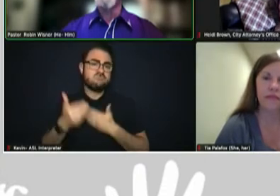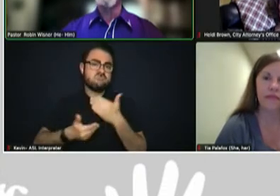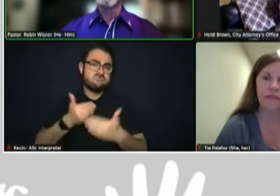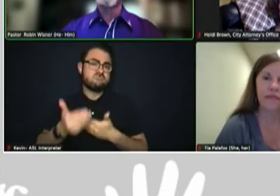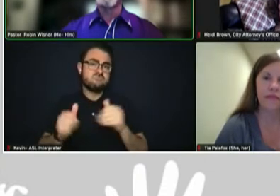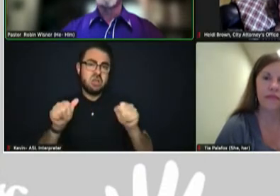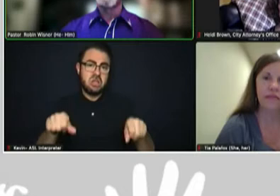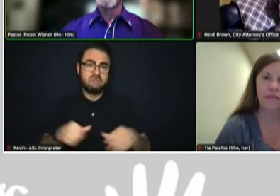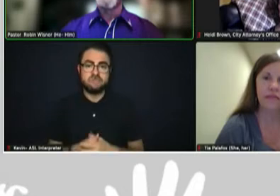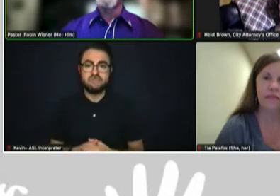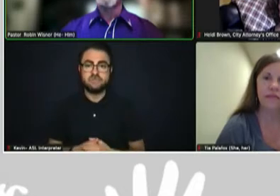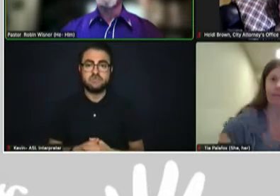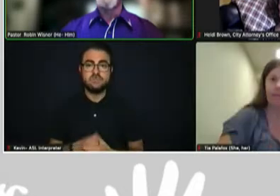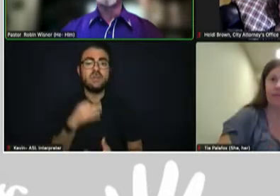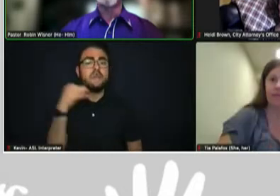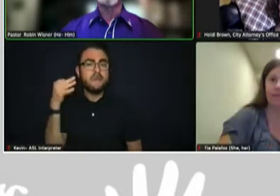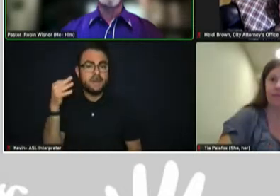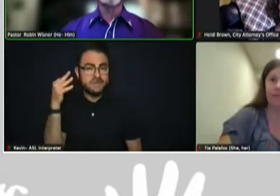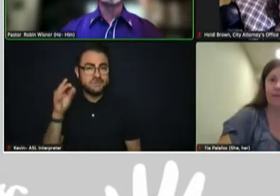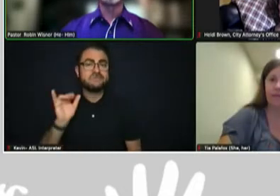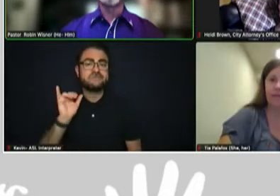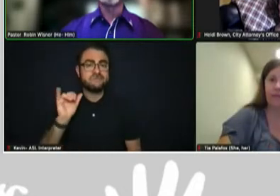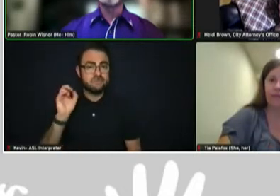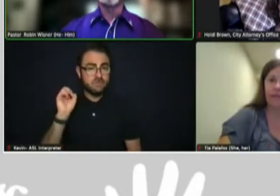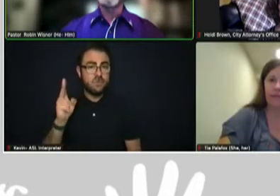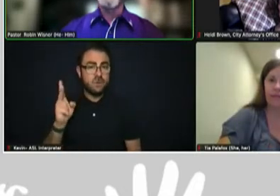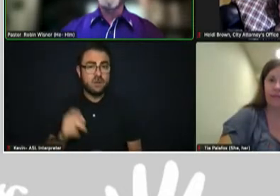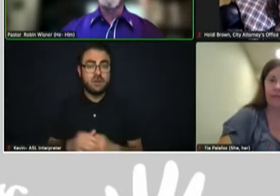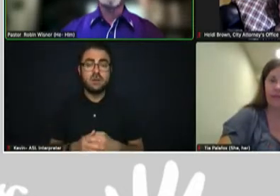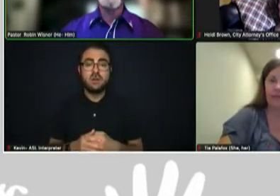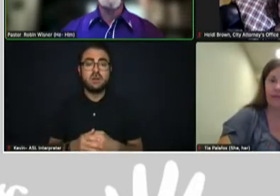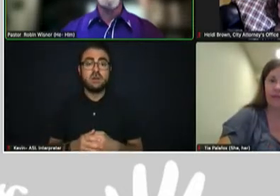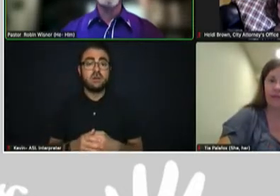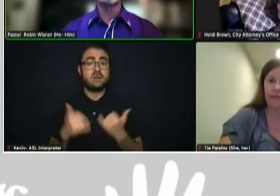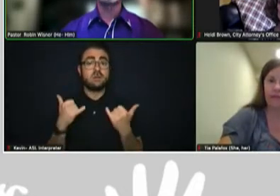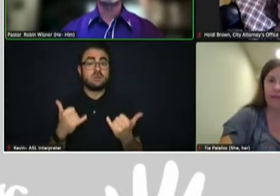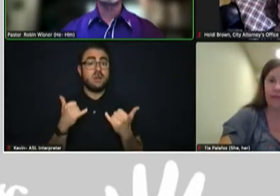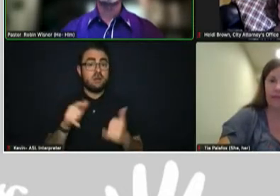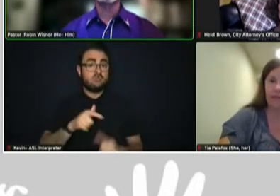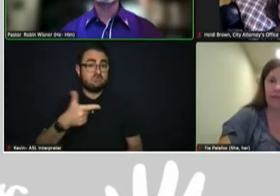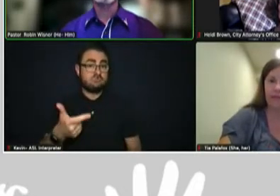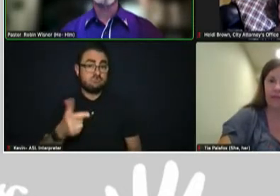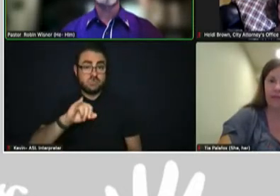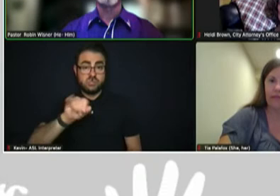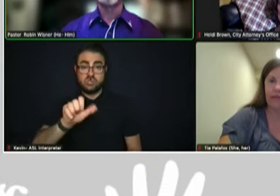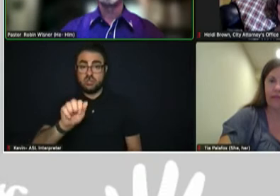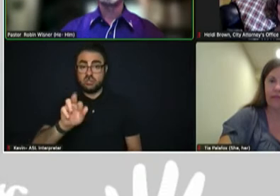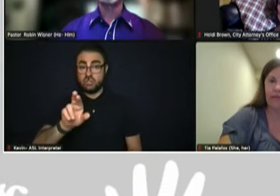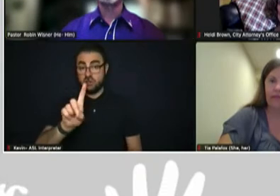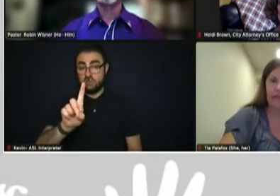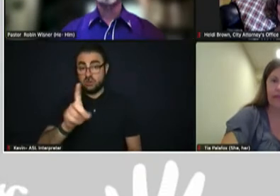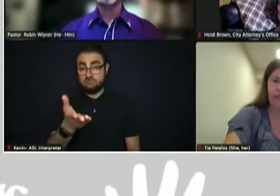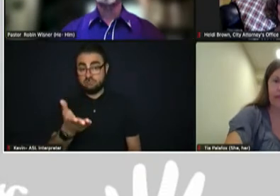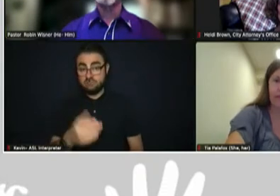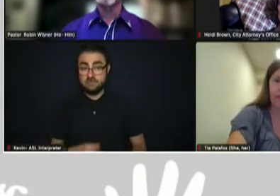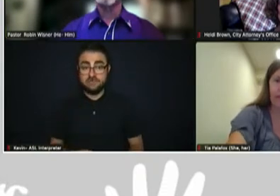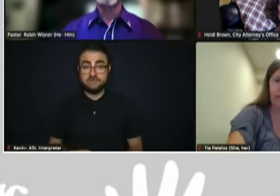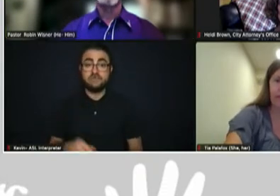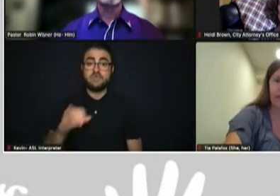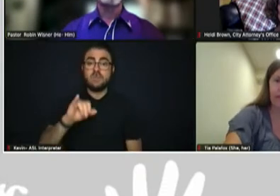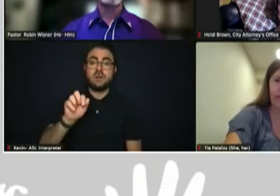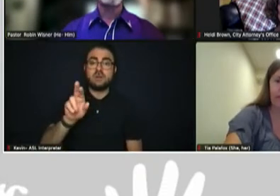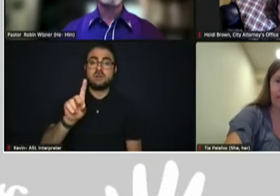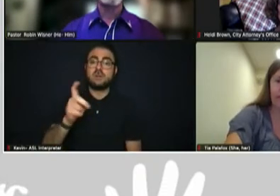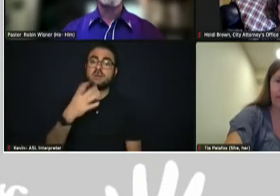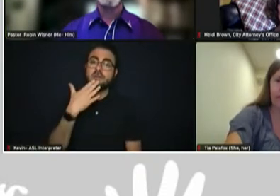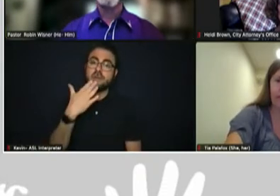Okay. And we'll turn this portion. Jared? Thank you, Pastor Weisner, and